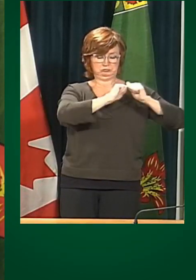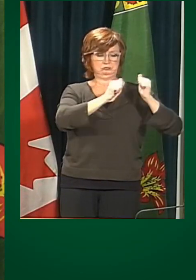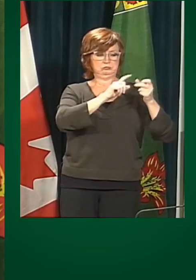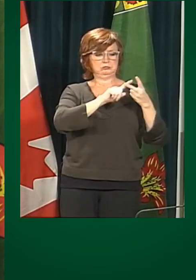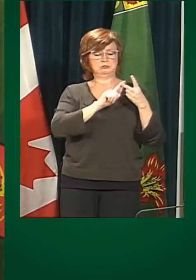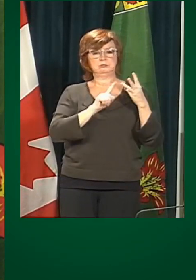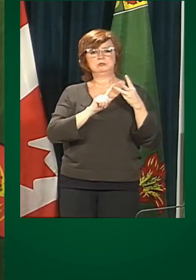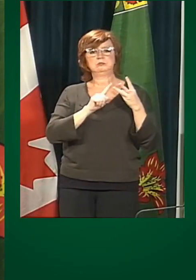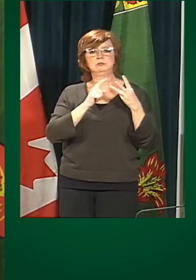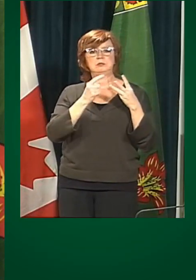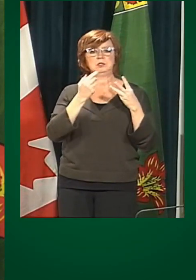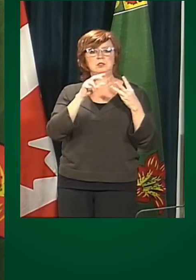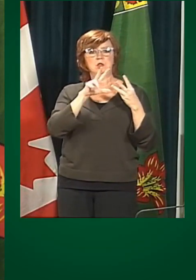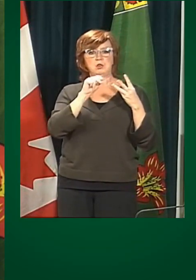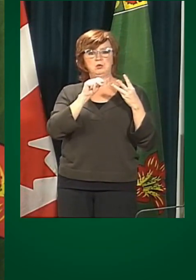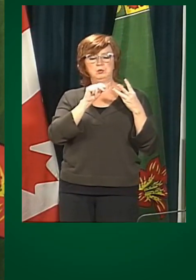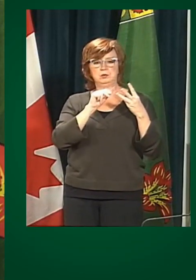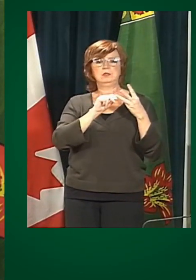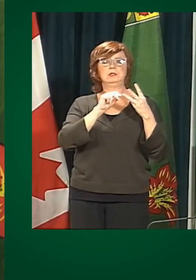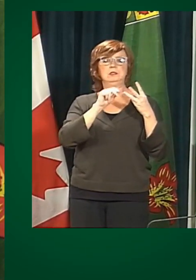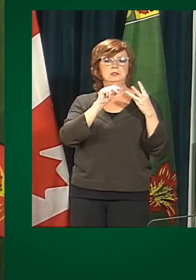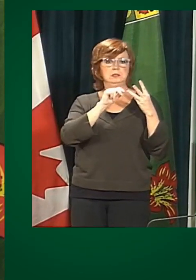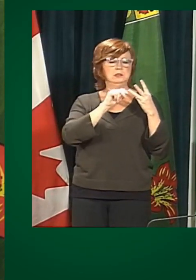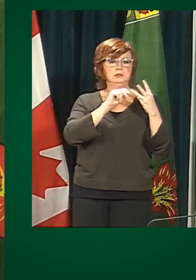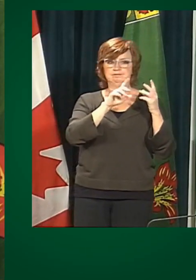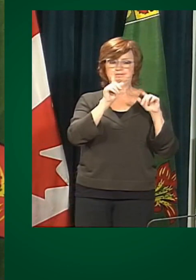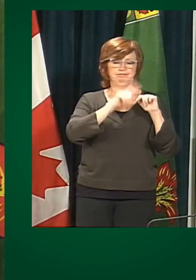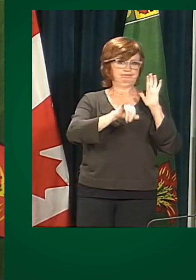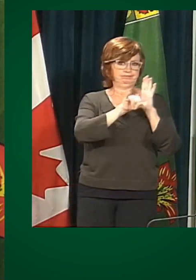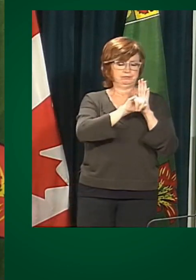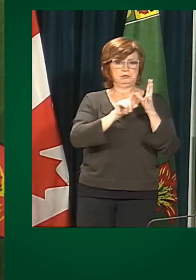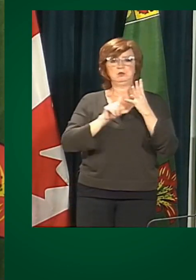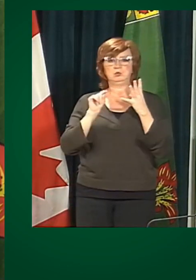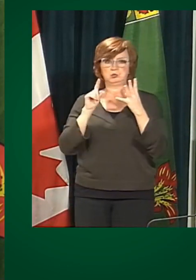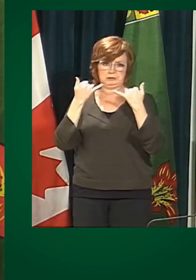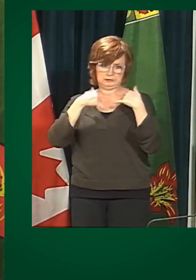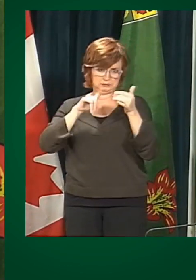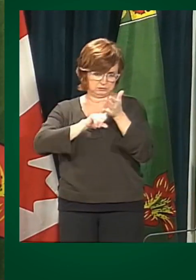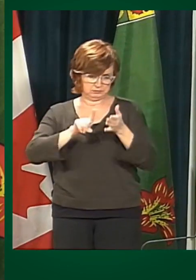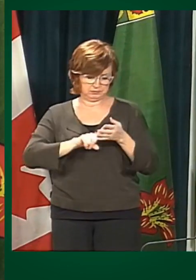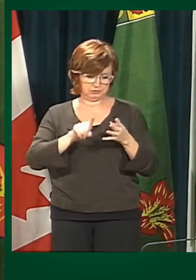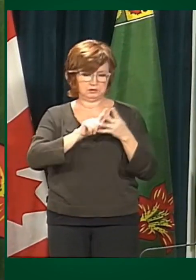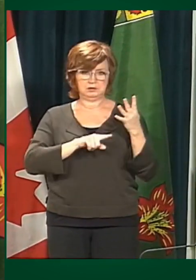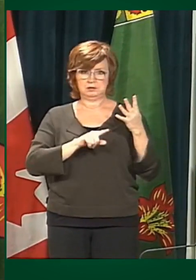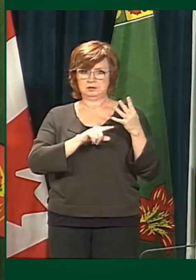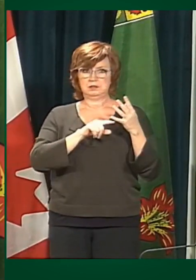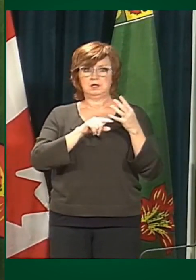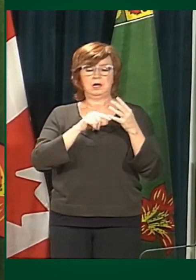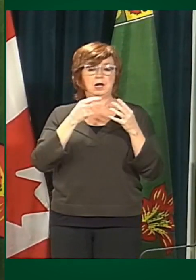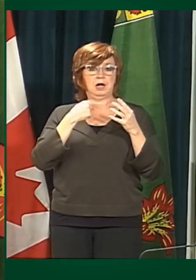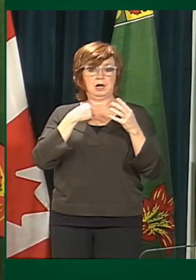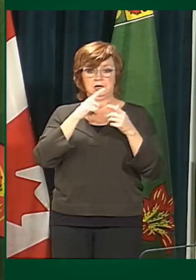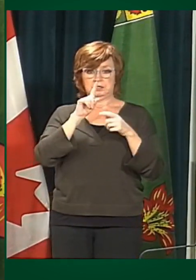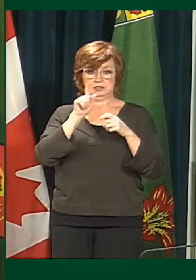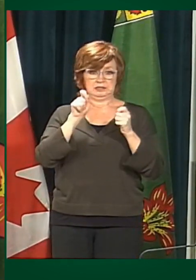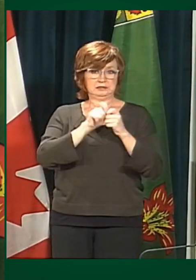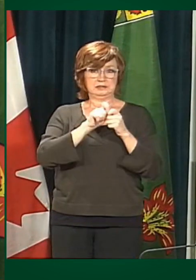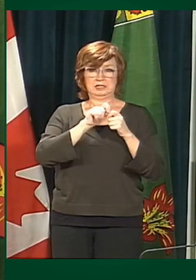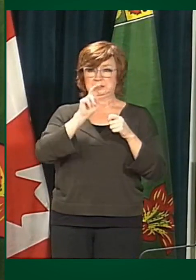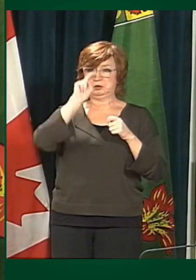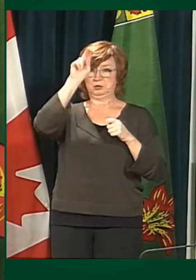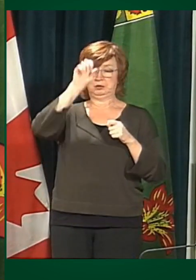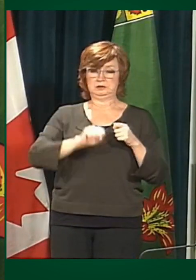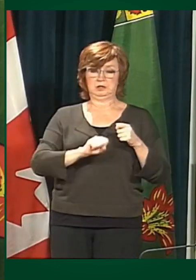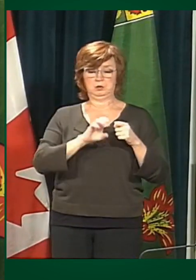transmission, and 20 are under investigation. And in terms of breakup by jurisdiction, 149 from the